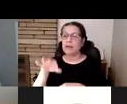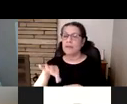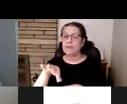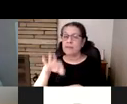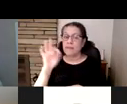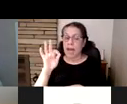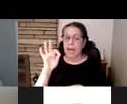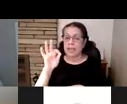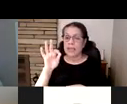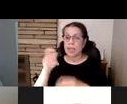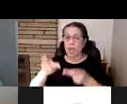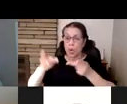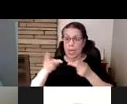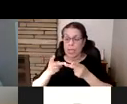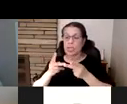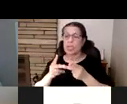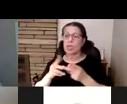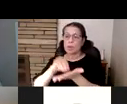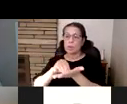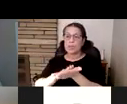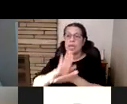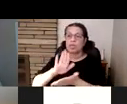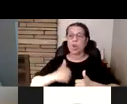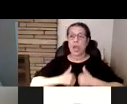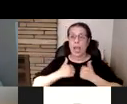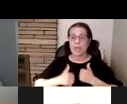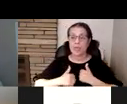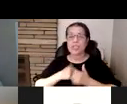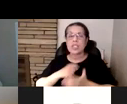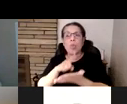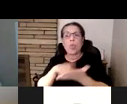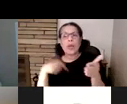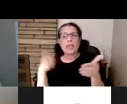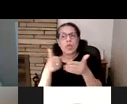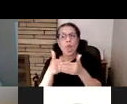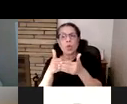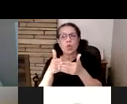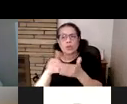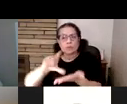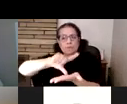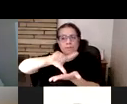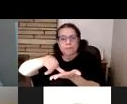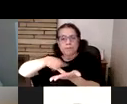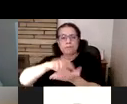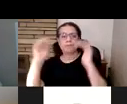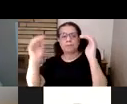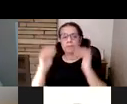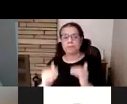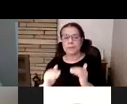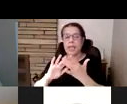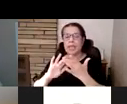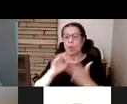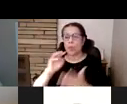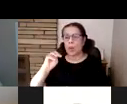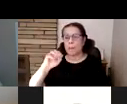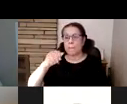to input your address and receive a list of proposed locations near you. The sales network mapper allows you to view the whole